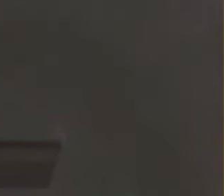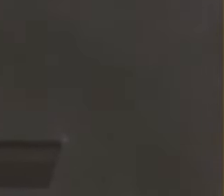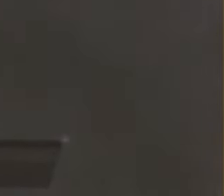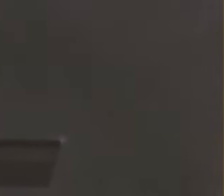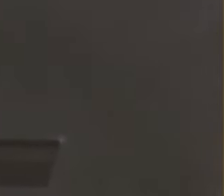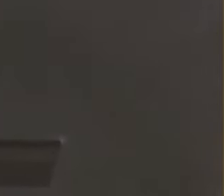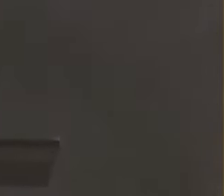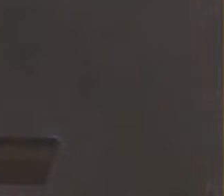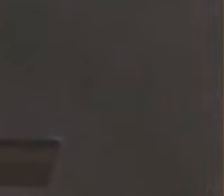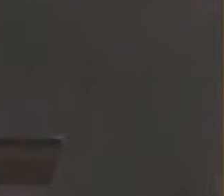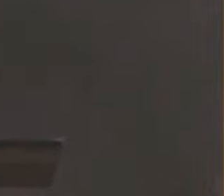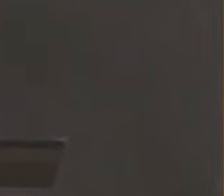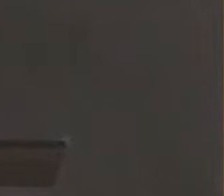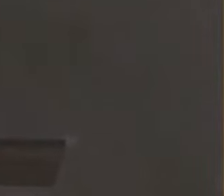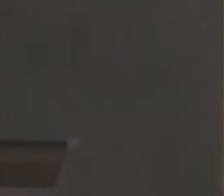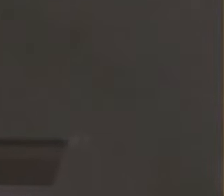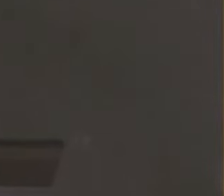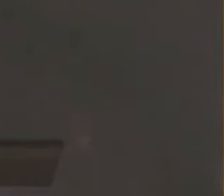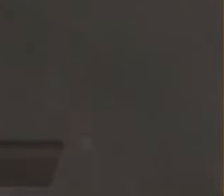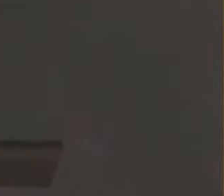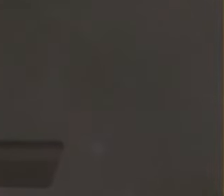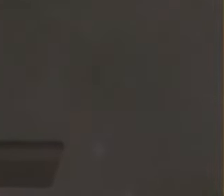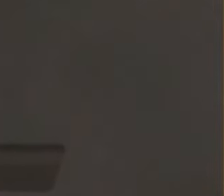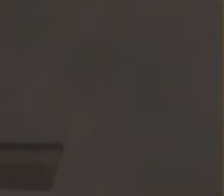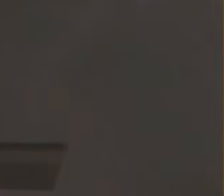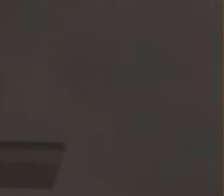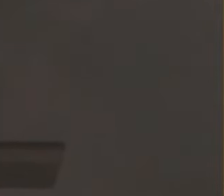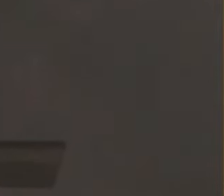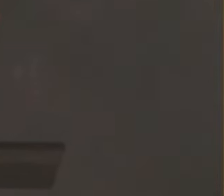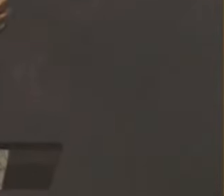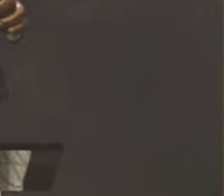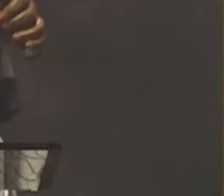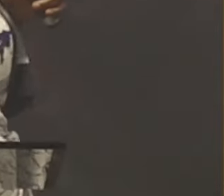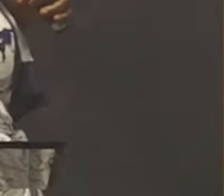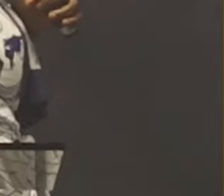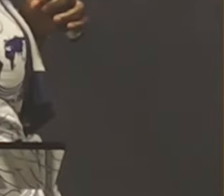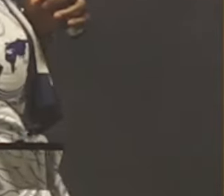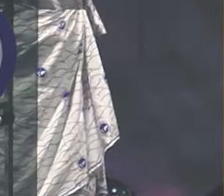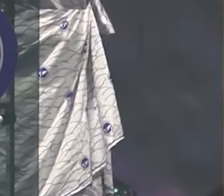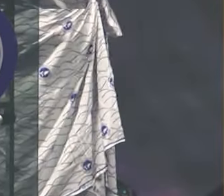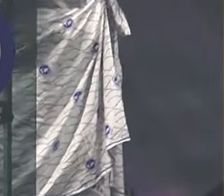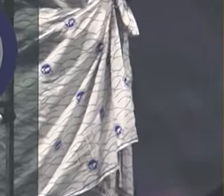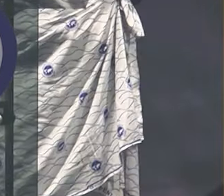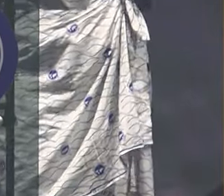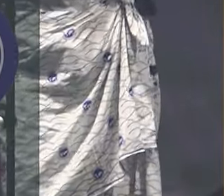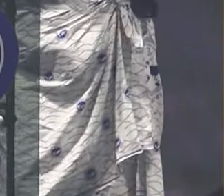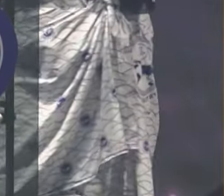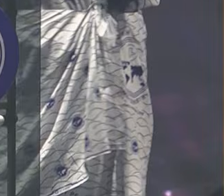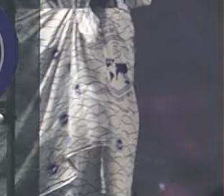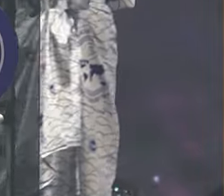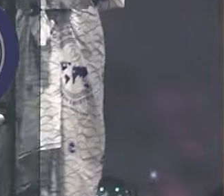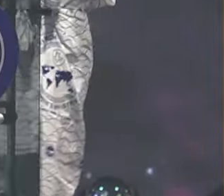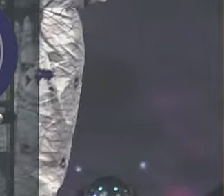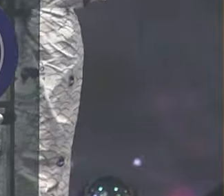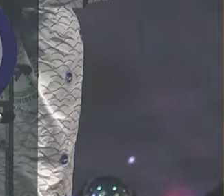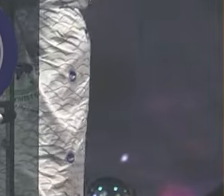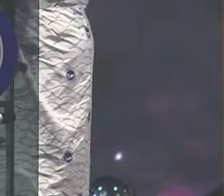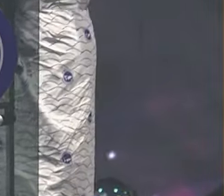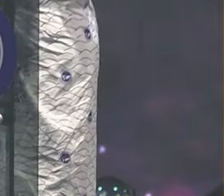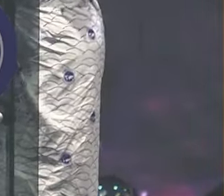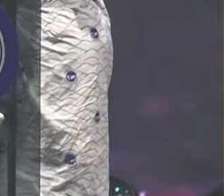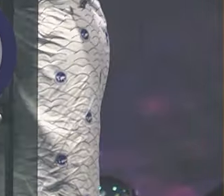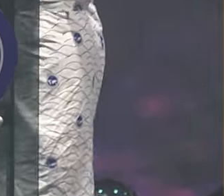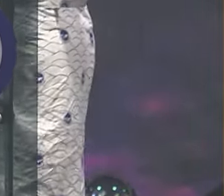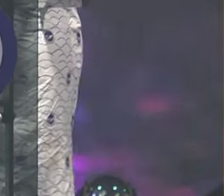11 and 12 says, God has given us eternal life. He has brought us eternal